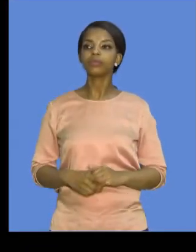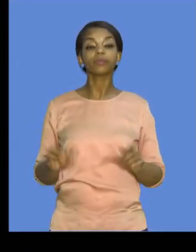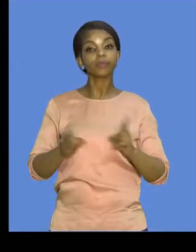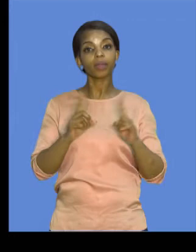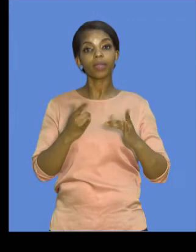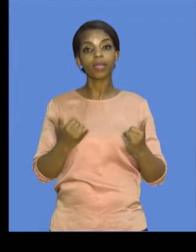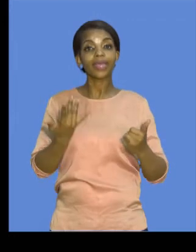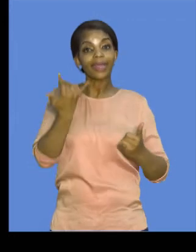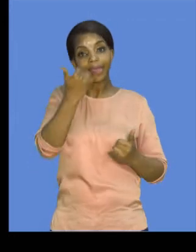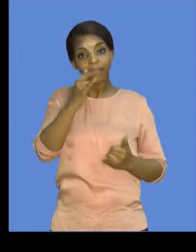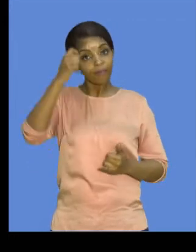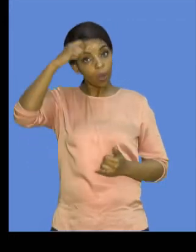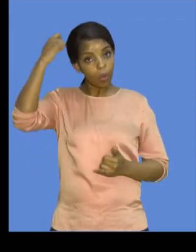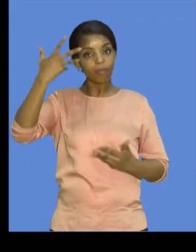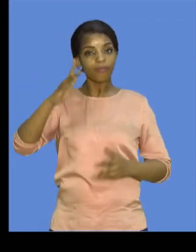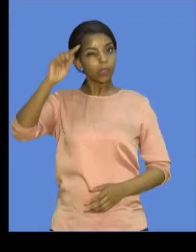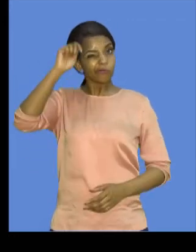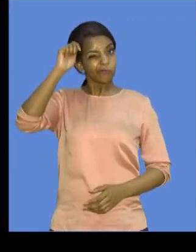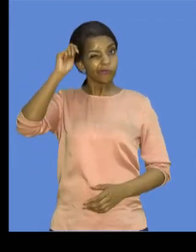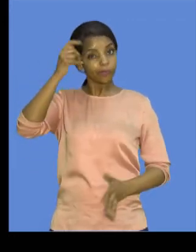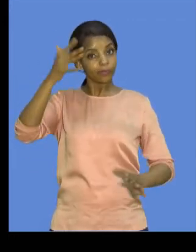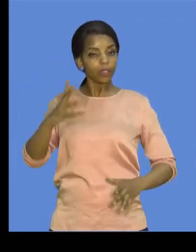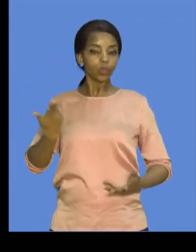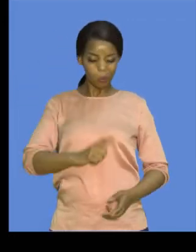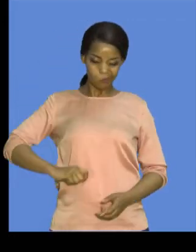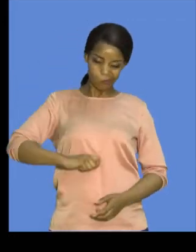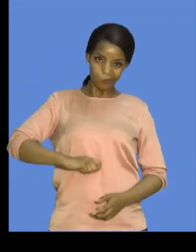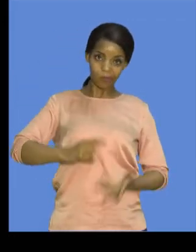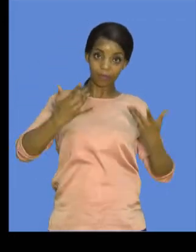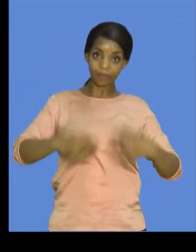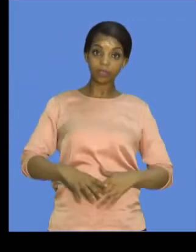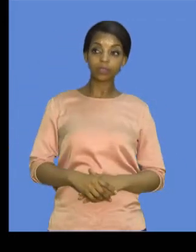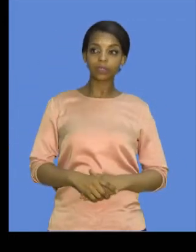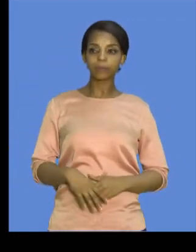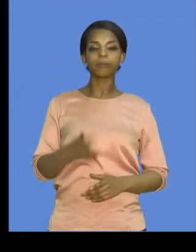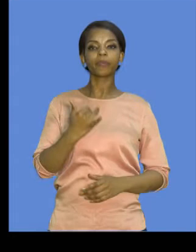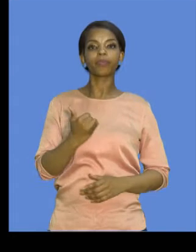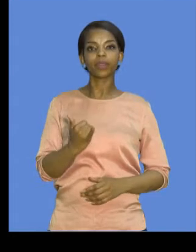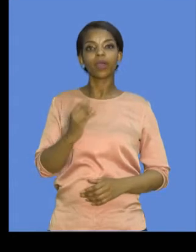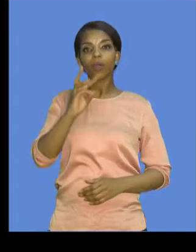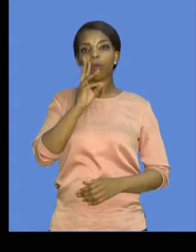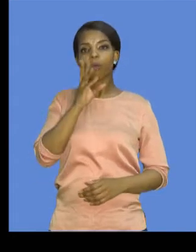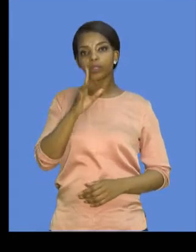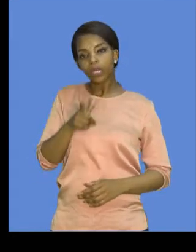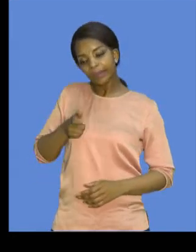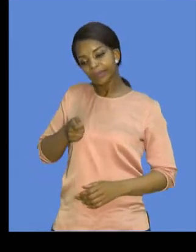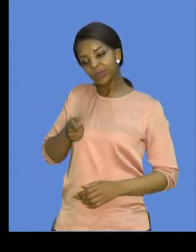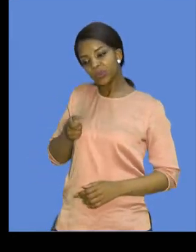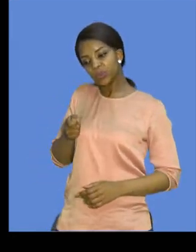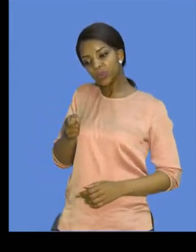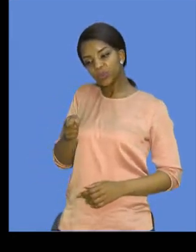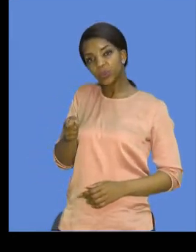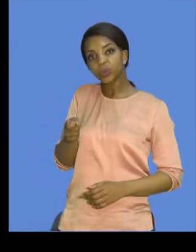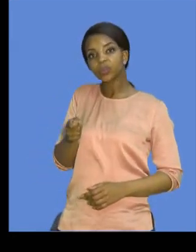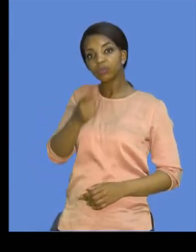and then we bring it closer to a stream of water. This is the demonstration that I'm talking about. You'd have observed